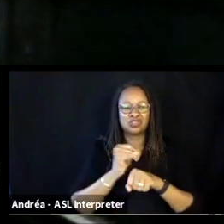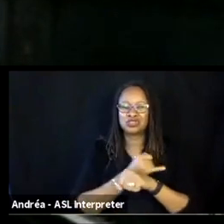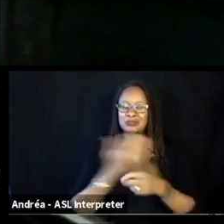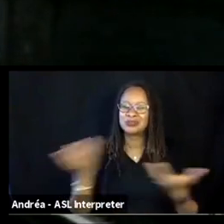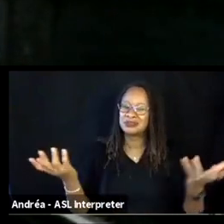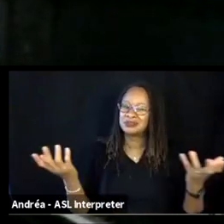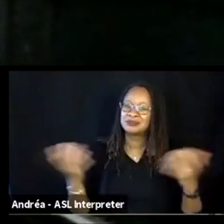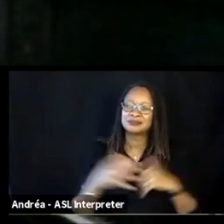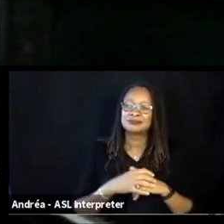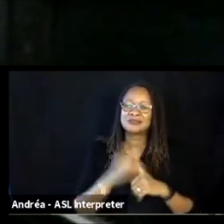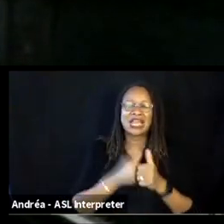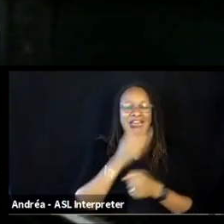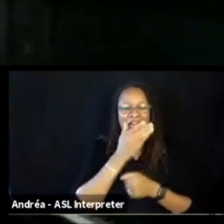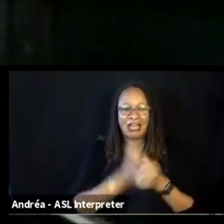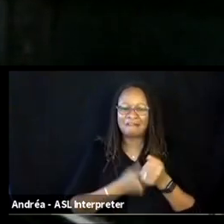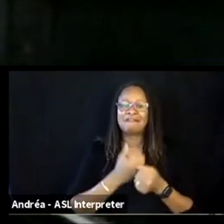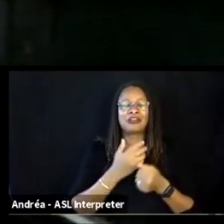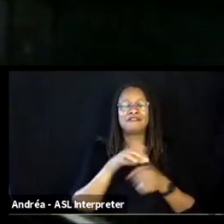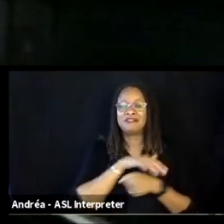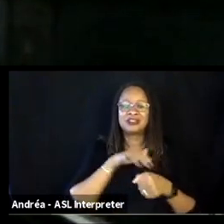know, in every field,